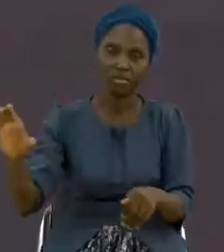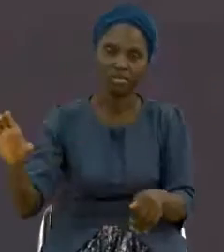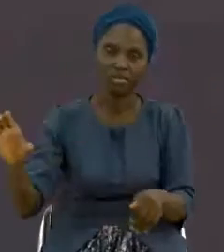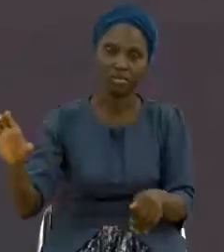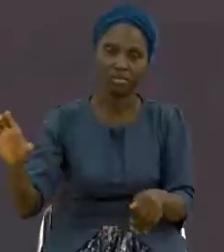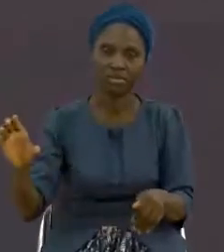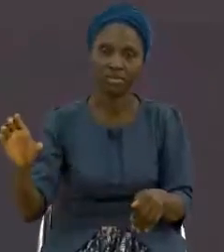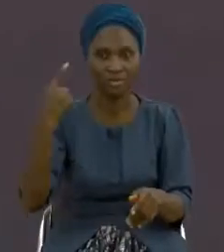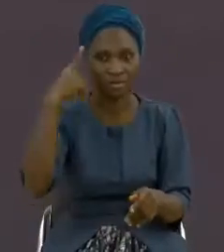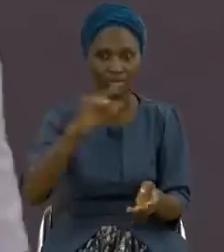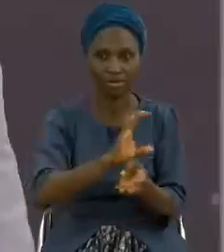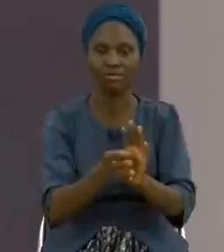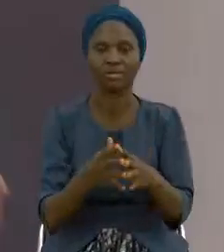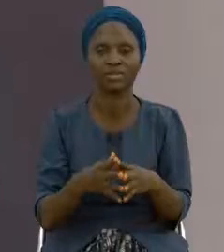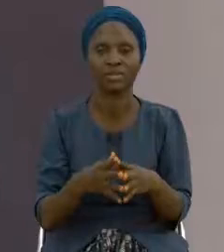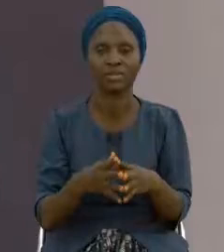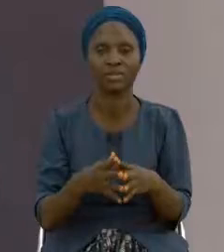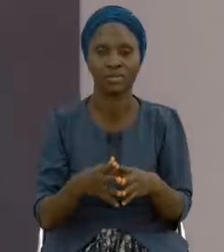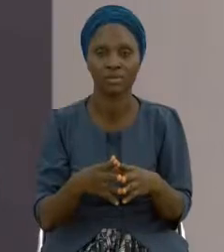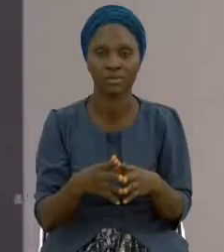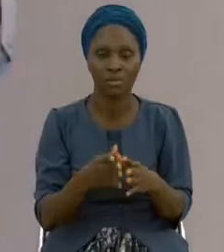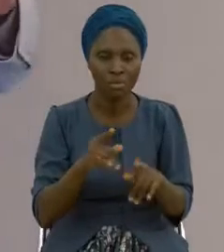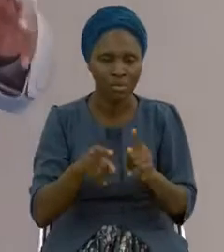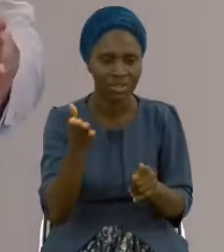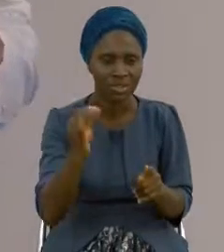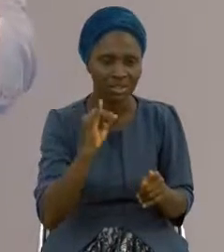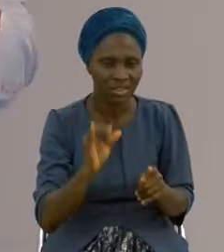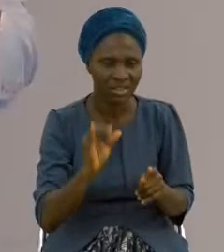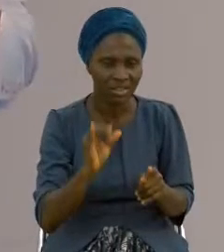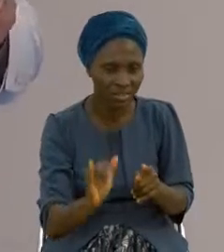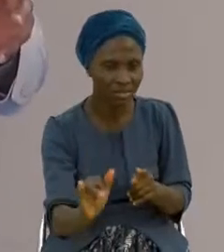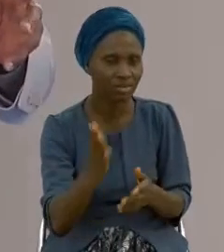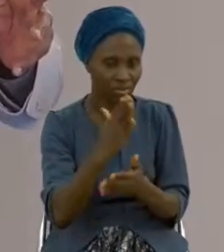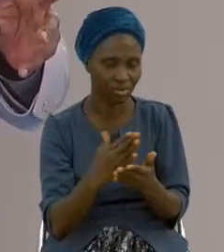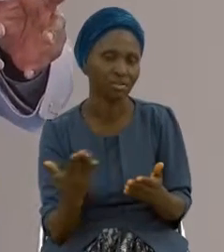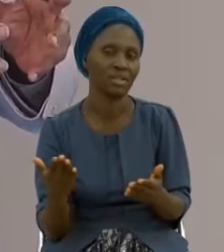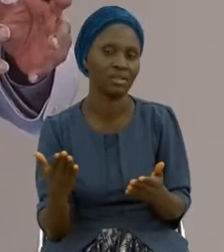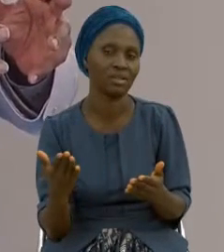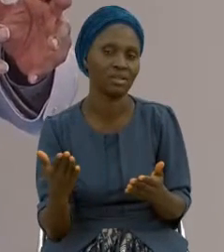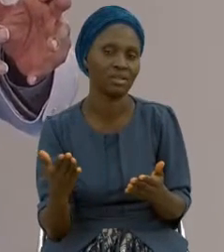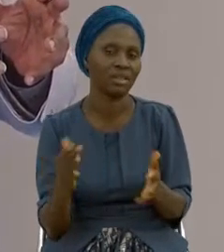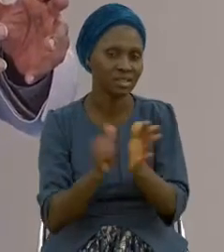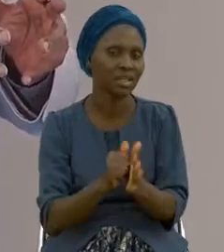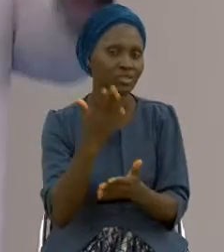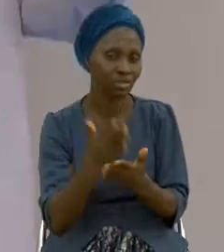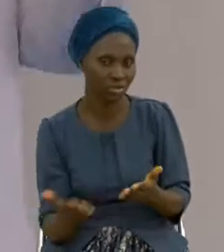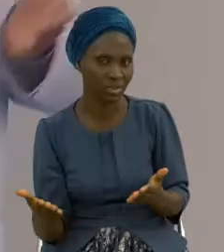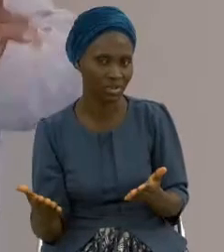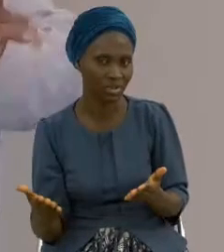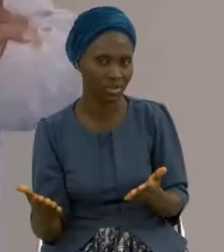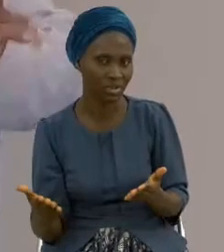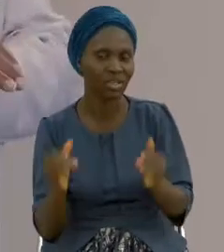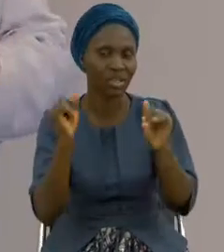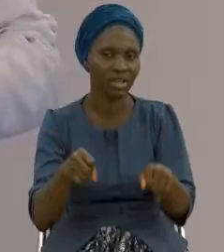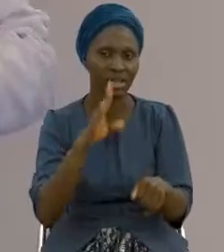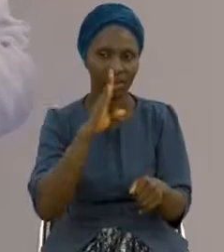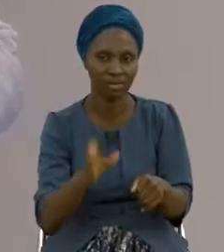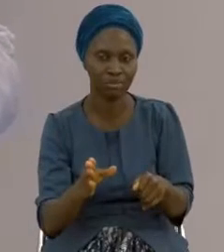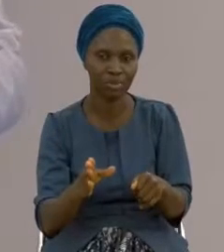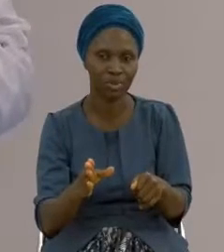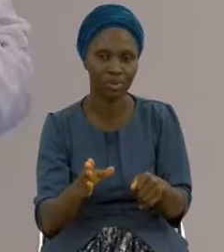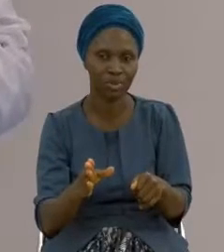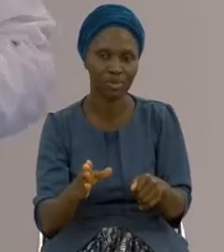That something can be manipulated by Satan and hinder